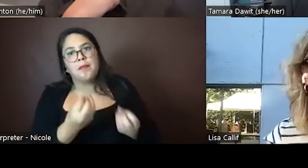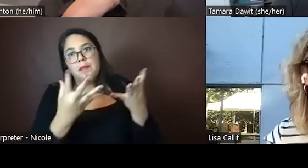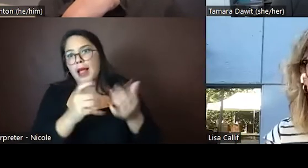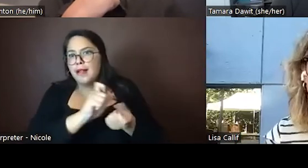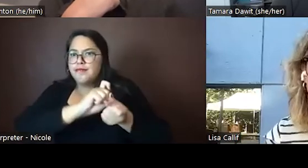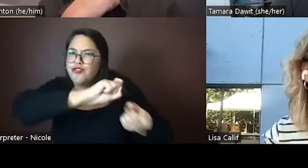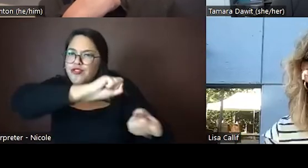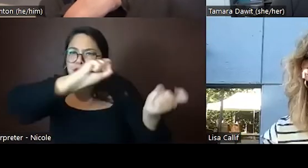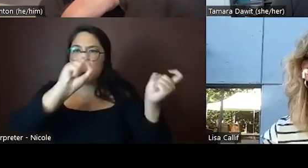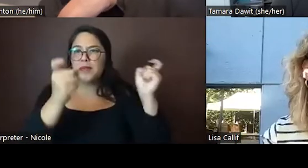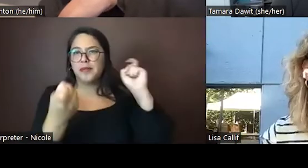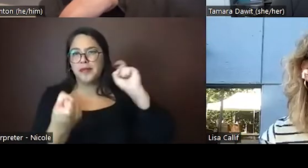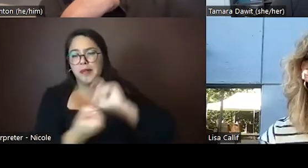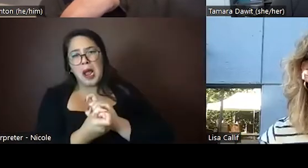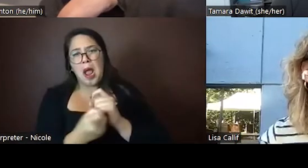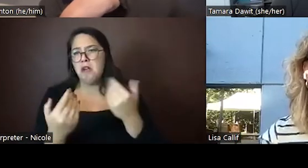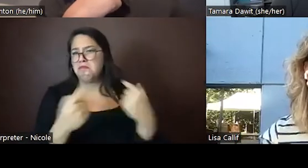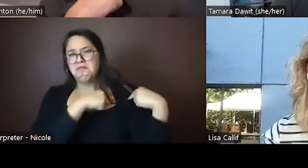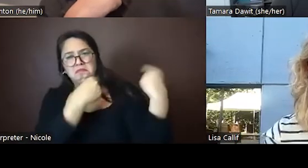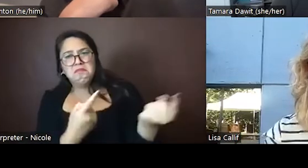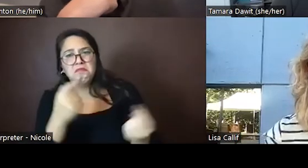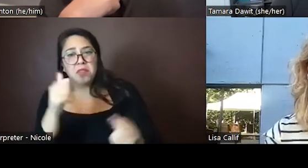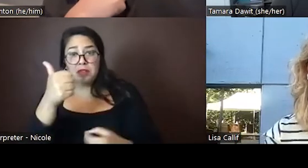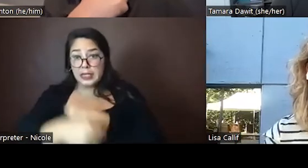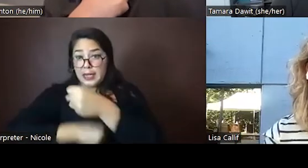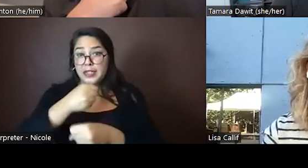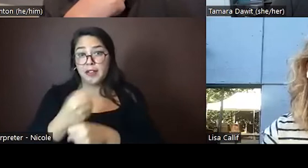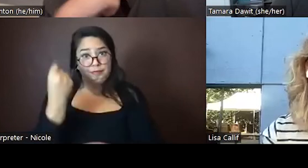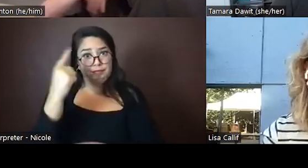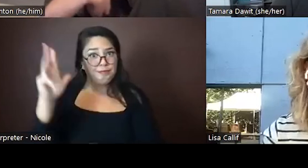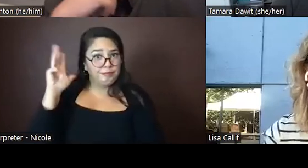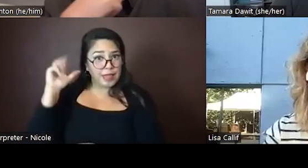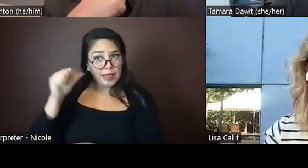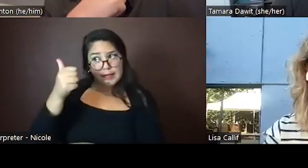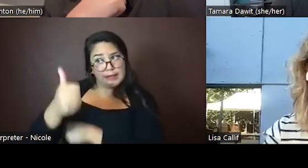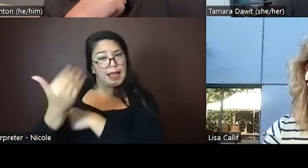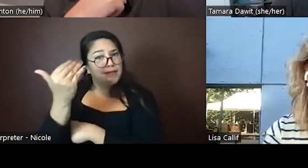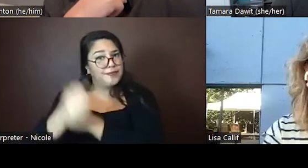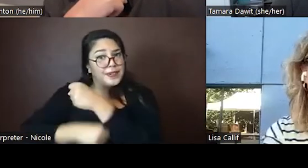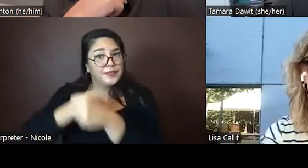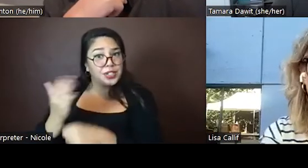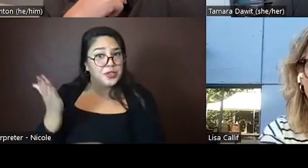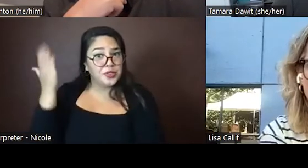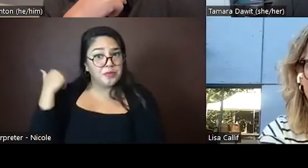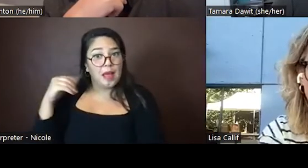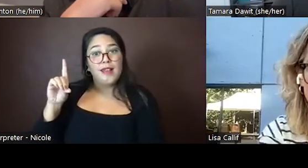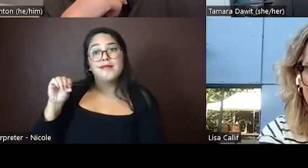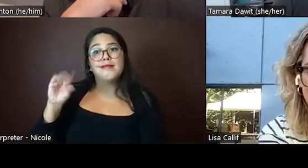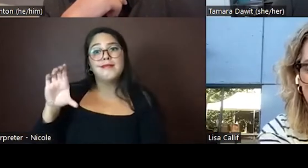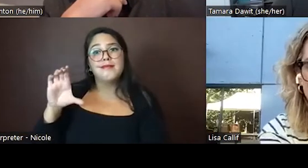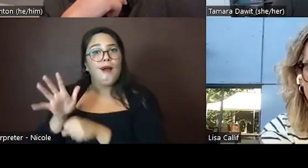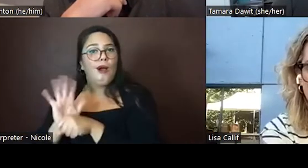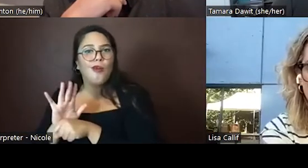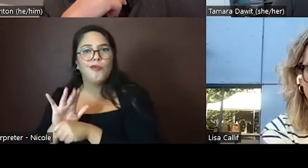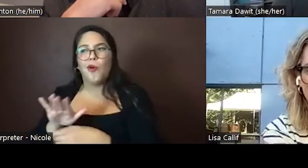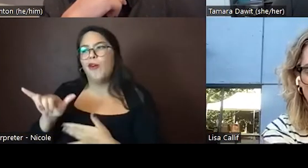last decade, let's say, where a decade ago and even 15 years ago, I mean, documentaries were sort of the stepchild,